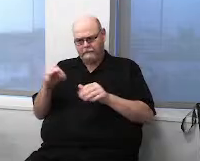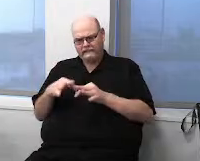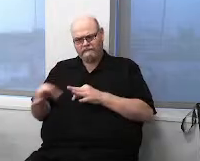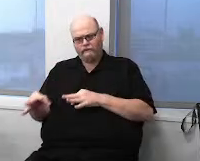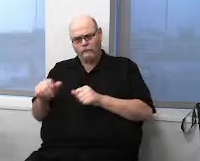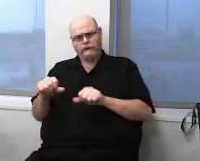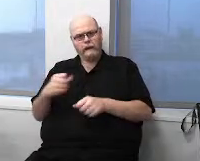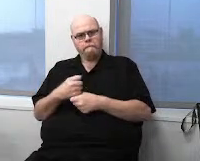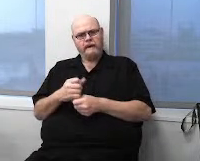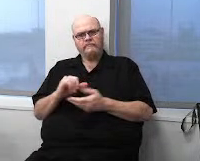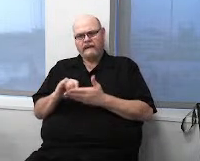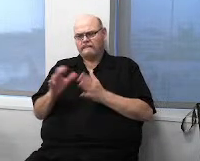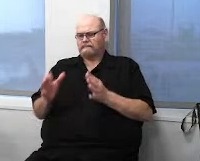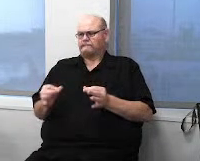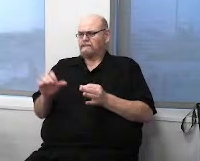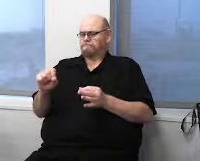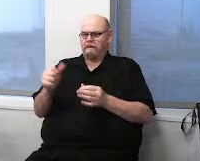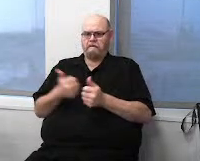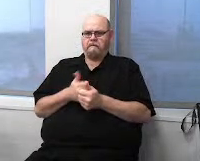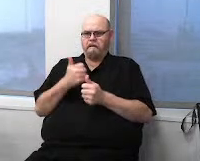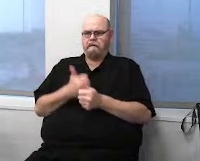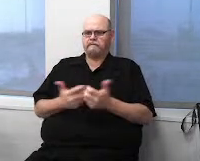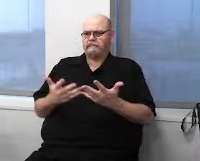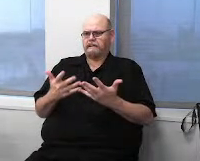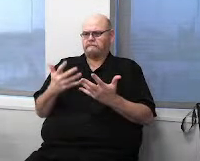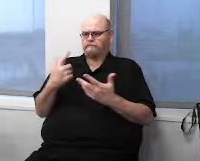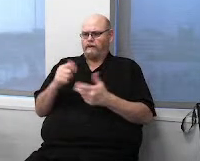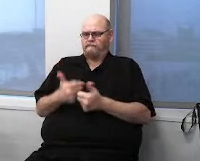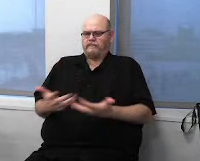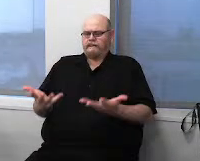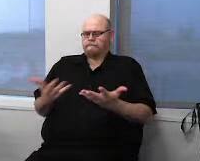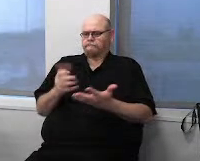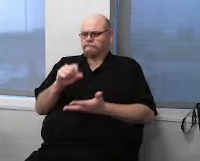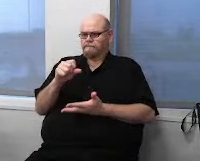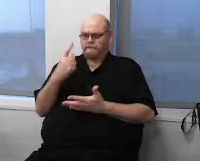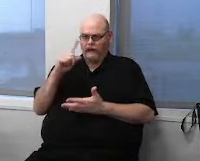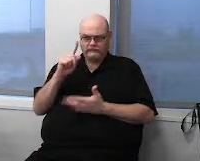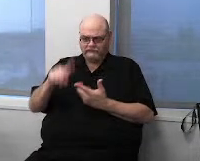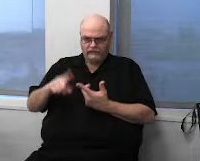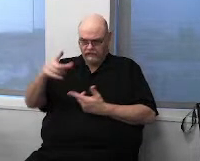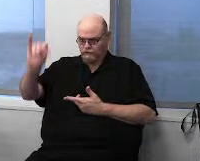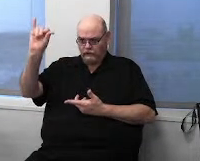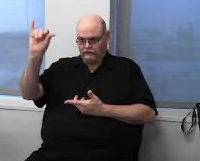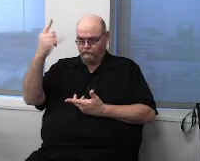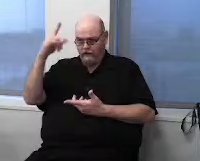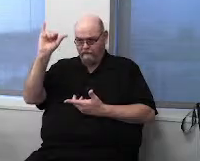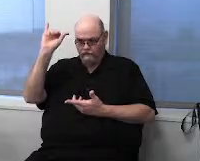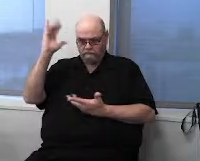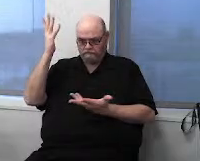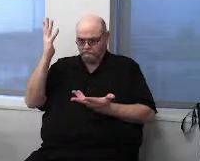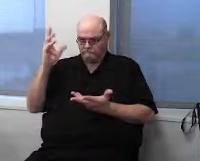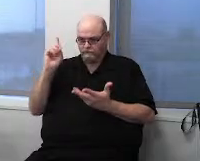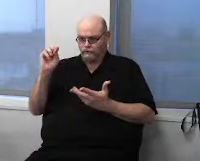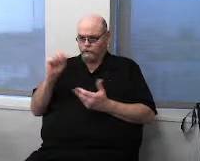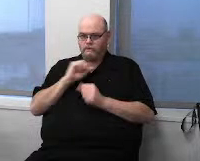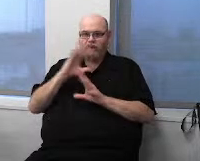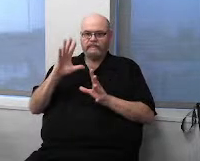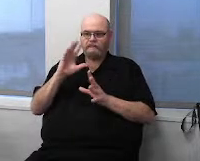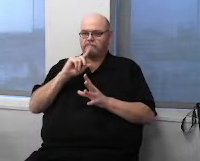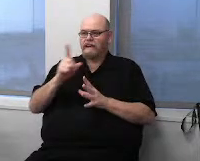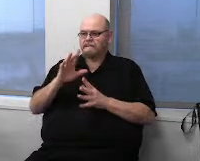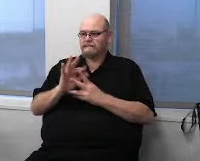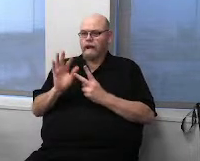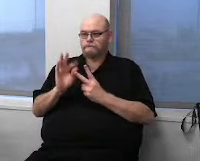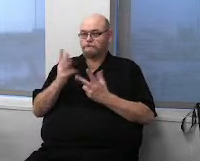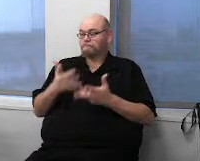Everything can be deferred. You can make that choice. Yes, that's what you're asking. Every choice can be made to defer everything. Right to eternity, yes? No, for forever. Not to do